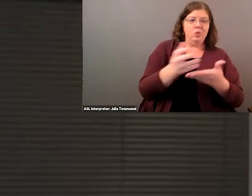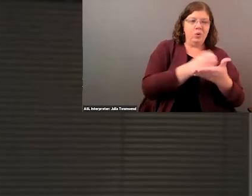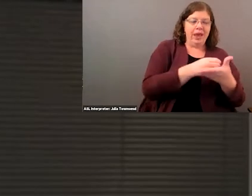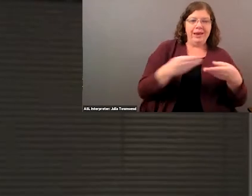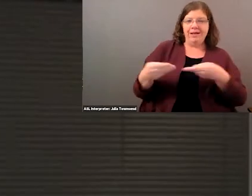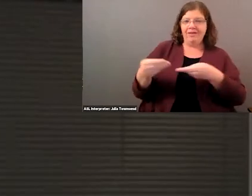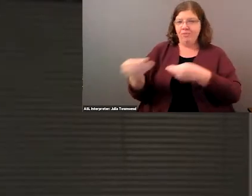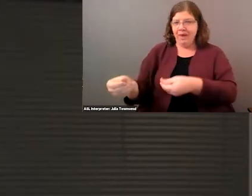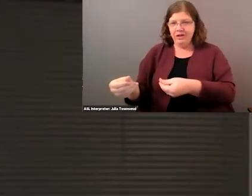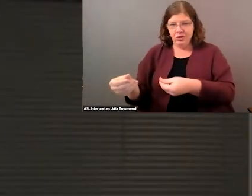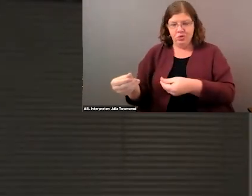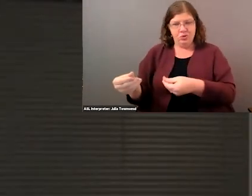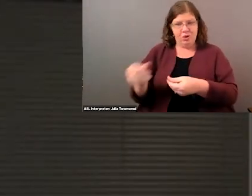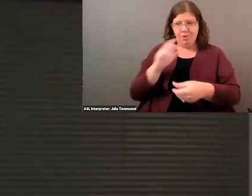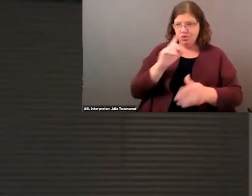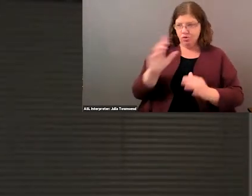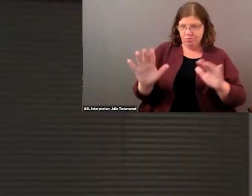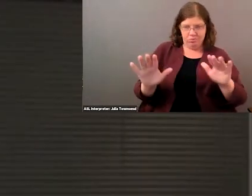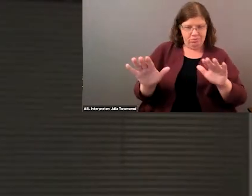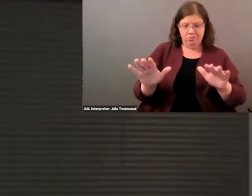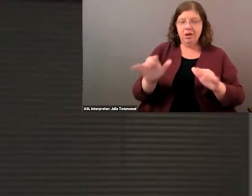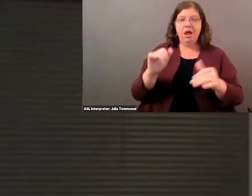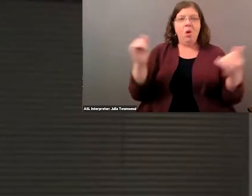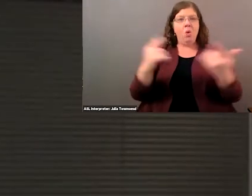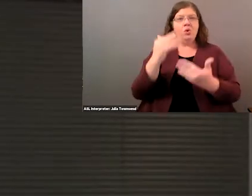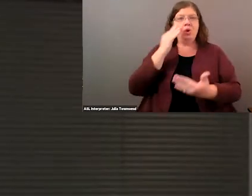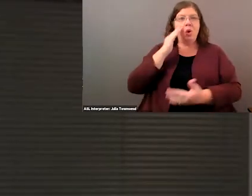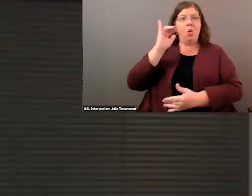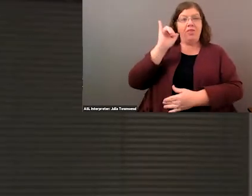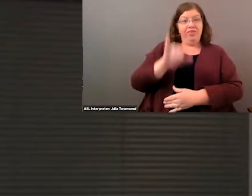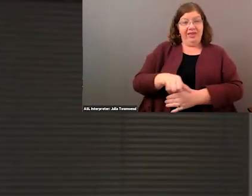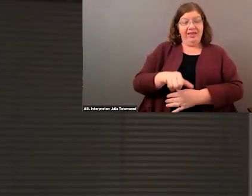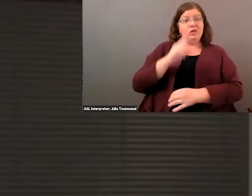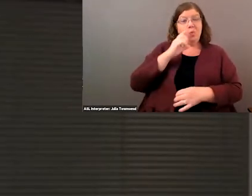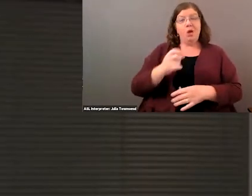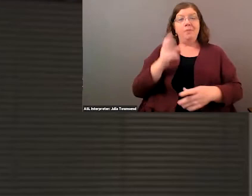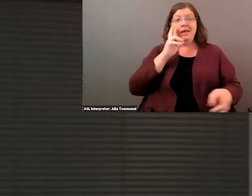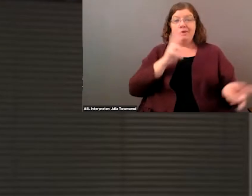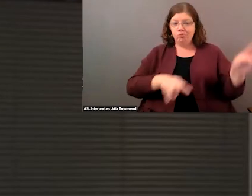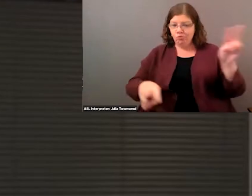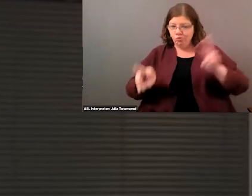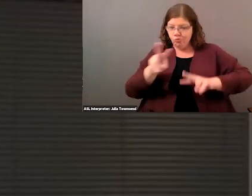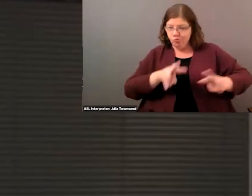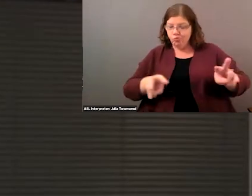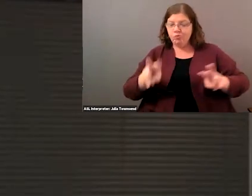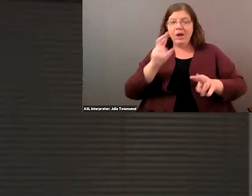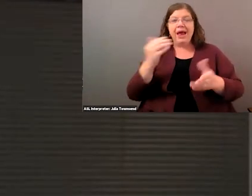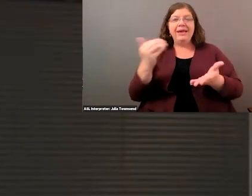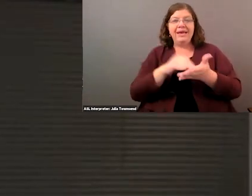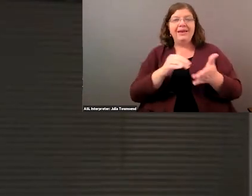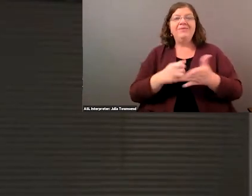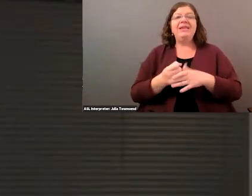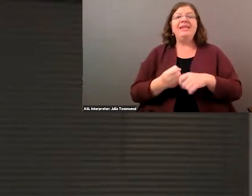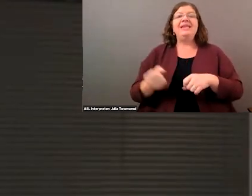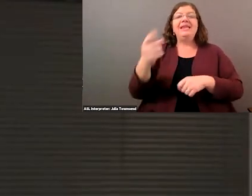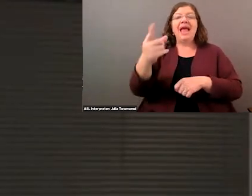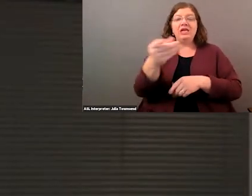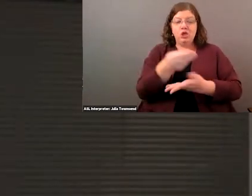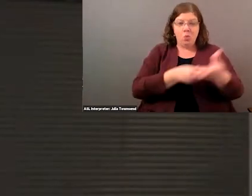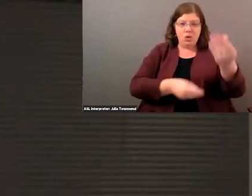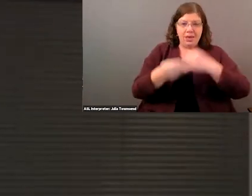review again at the next budget cycle. So, oh, and then one more thing. We talk about MTSS